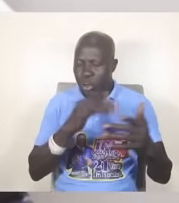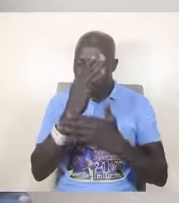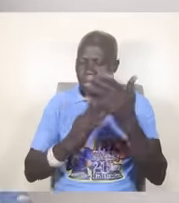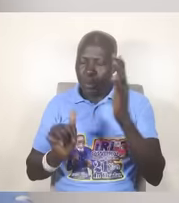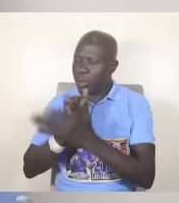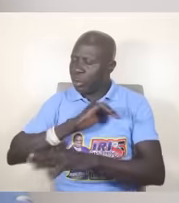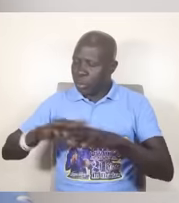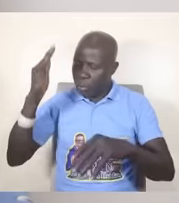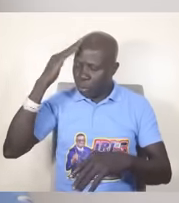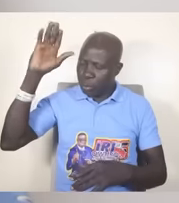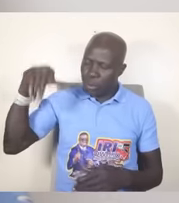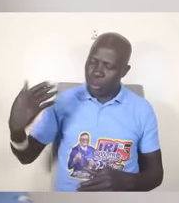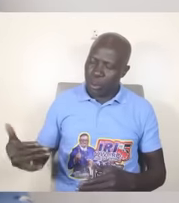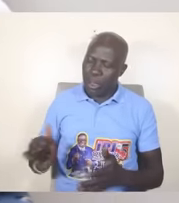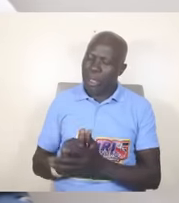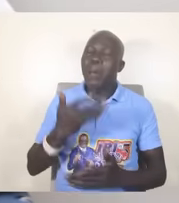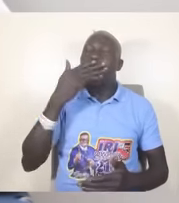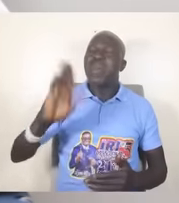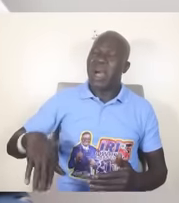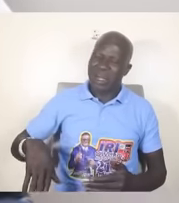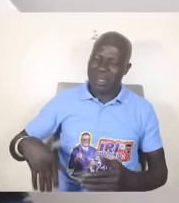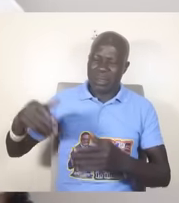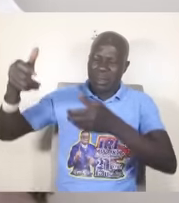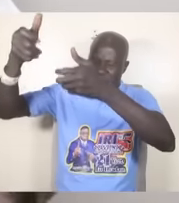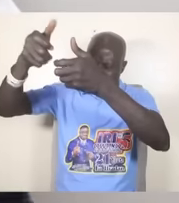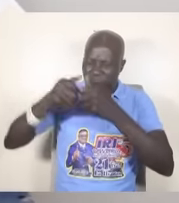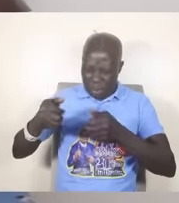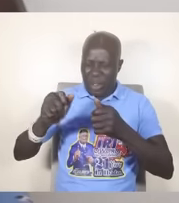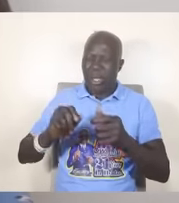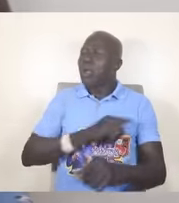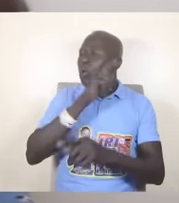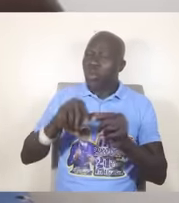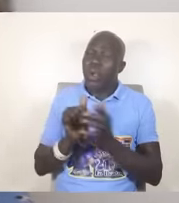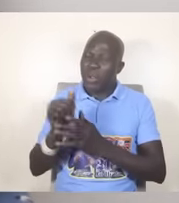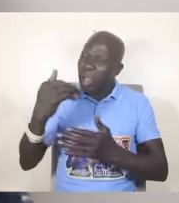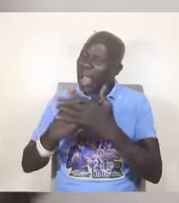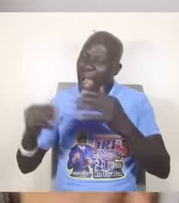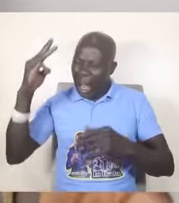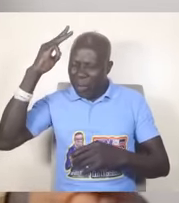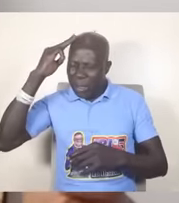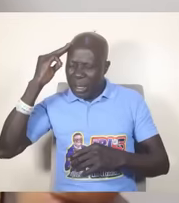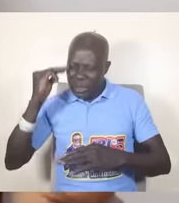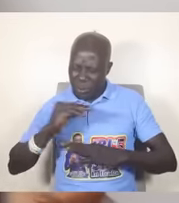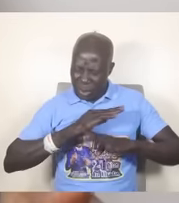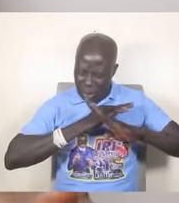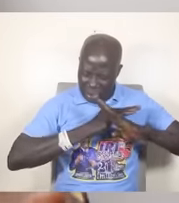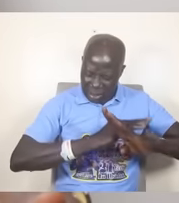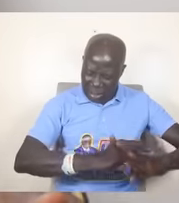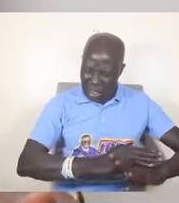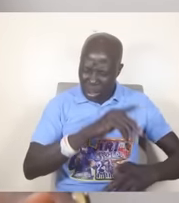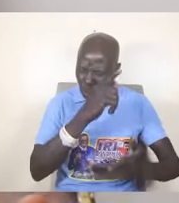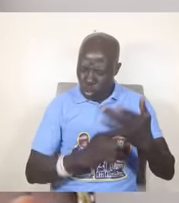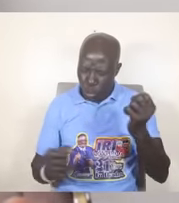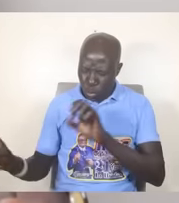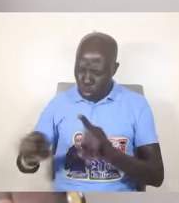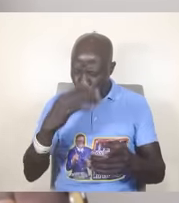Some people don't notice something. He's an evil forces. So about the experience delay. So ni riri da duro. Go first in kaka